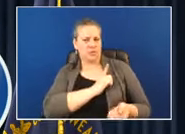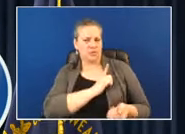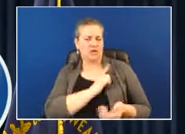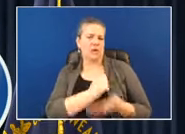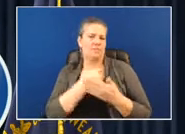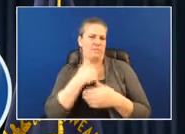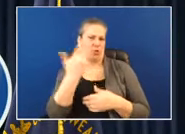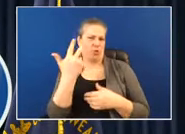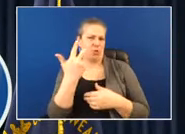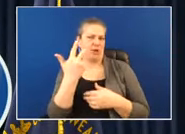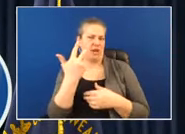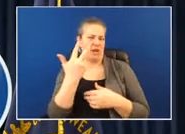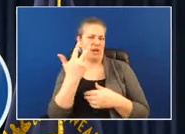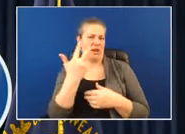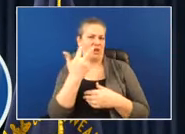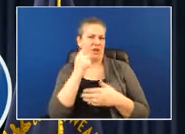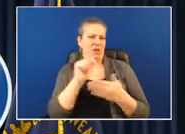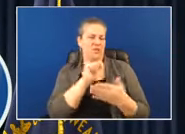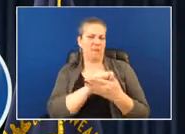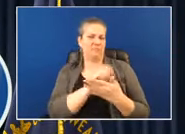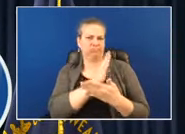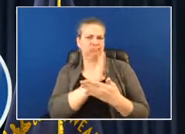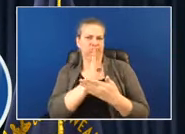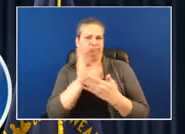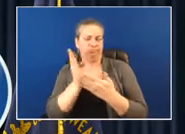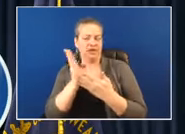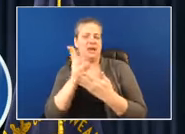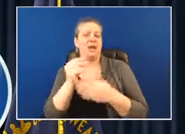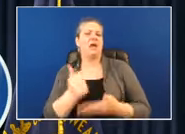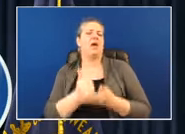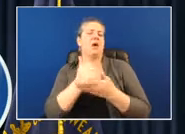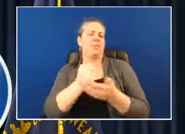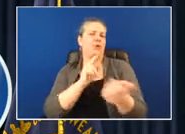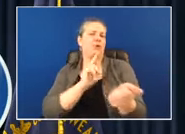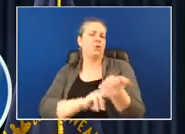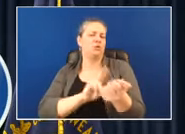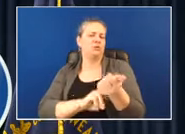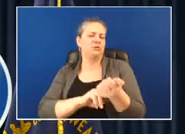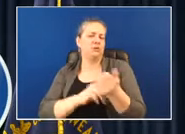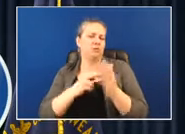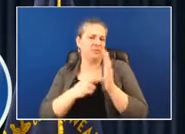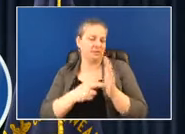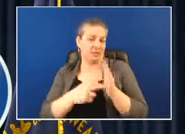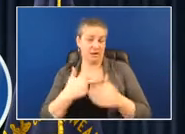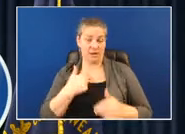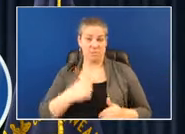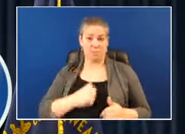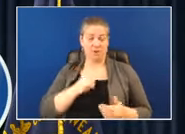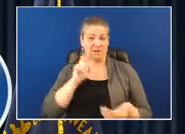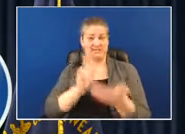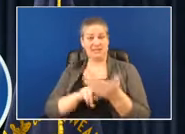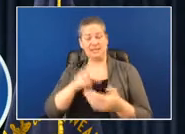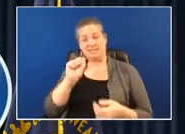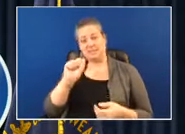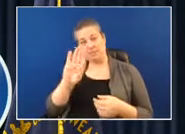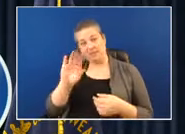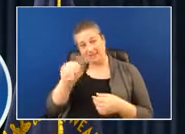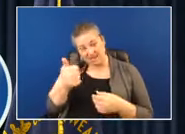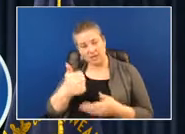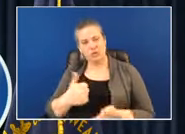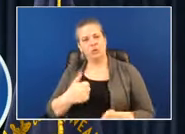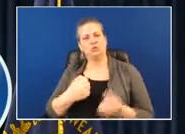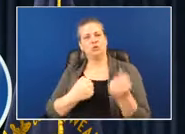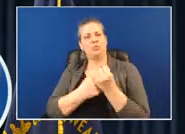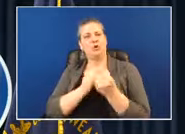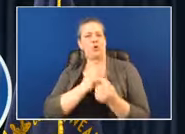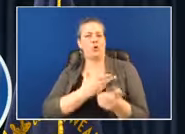and increasing representation by nurses themselves. So I'm proud to sign Senate Bill 10 and support our nursing programs and